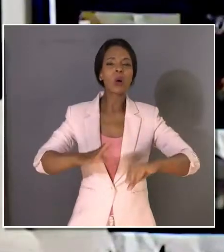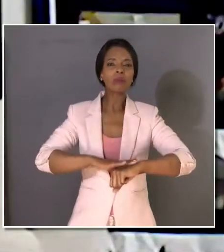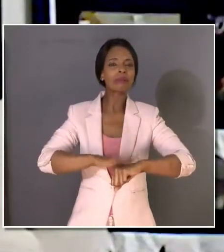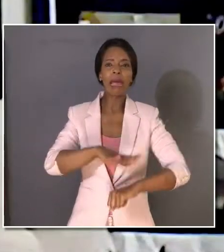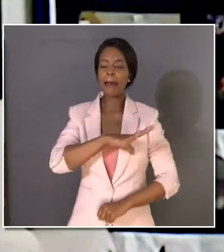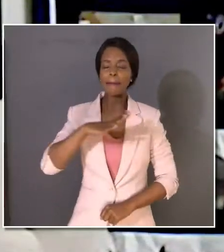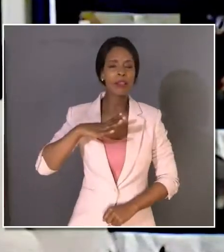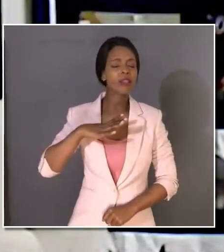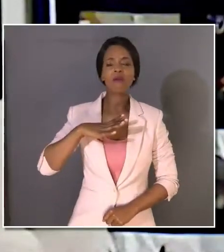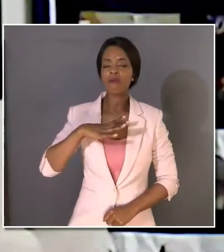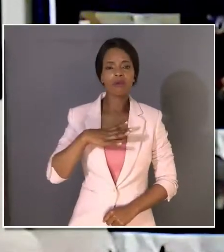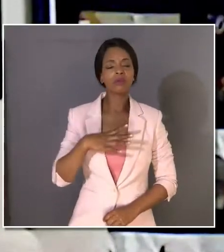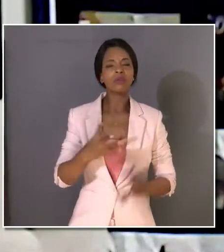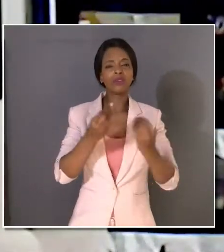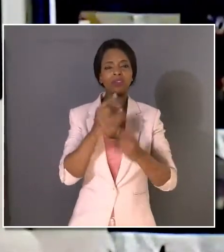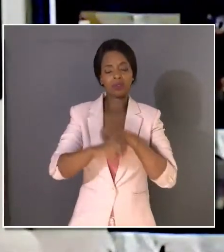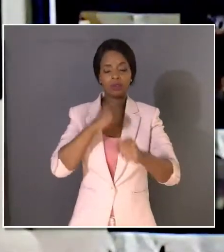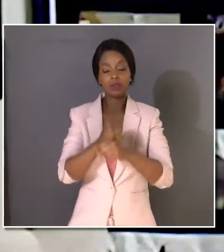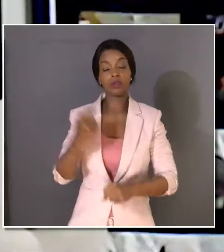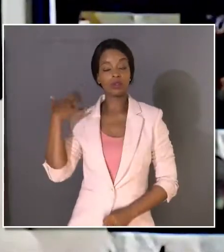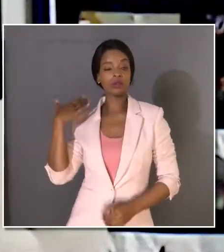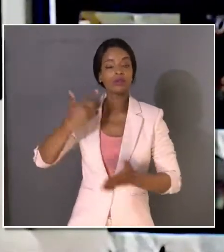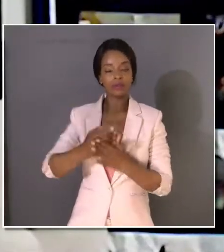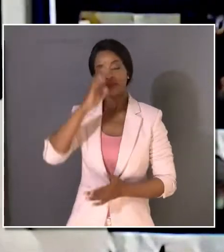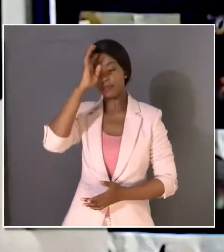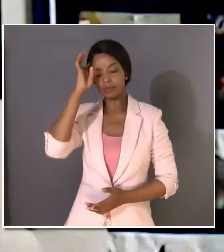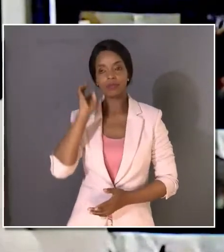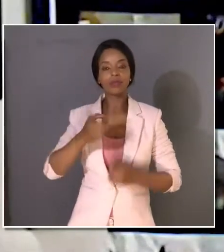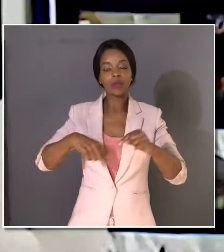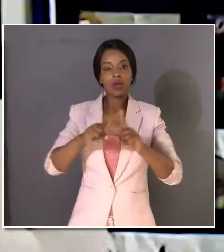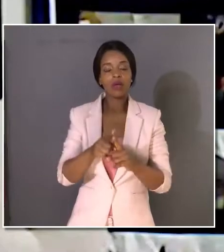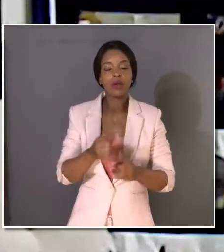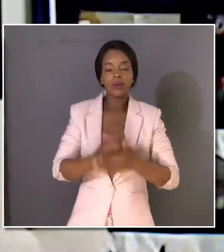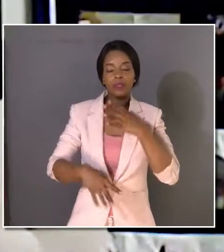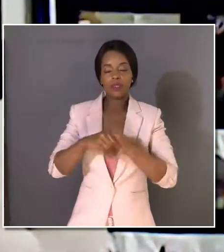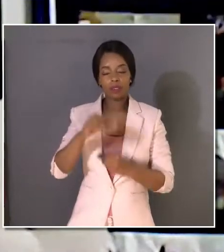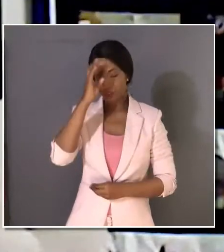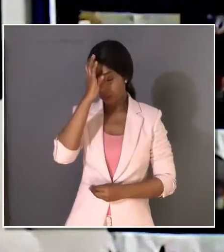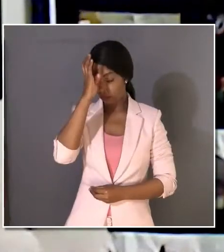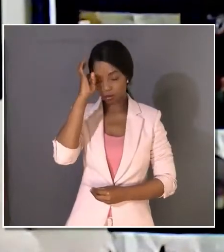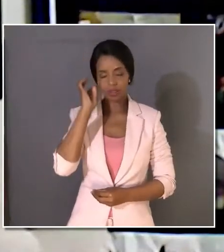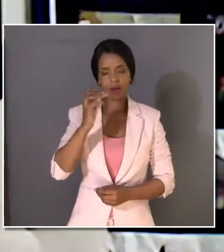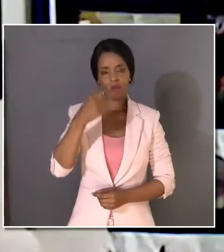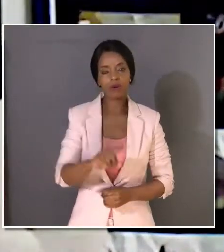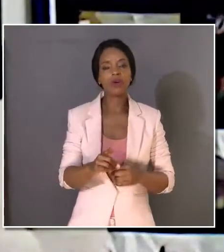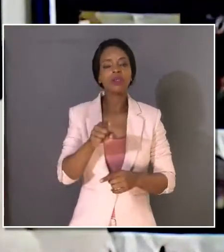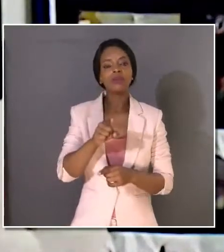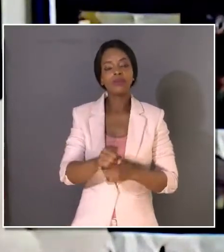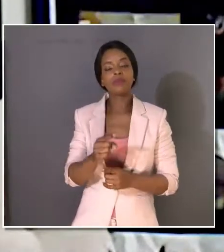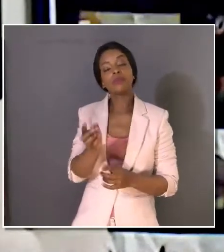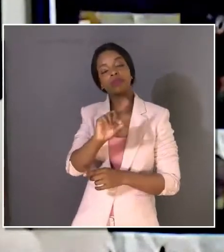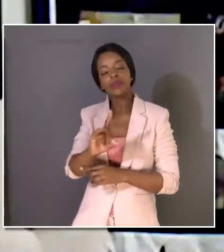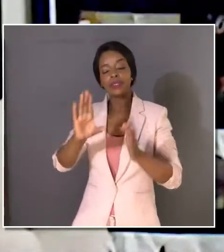ago, we added a new category to the Foundation's Social Innovation Awards, appropriately called the